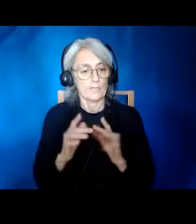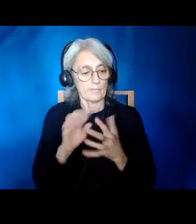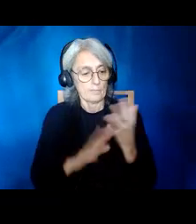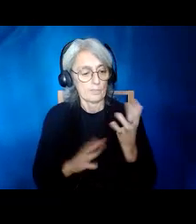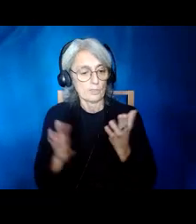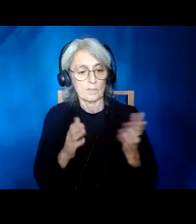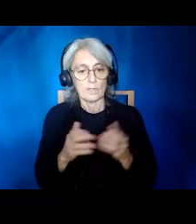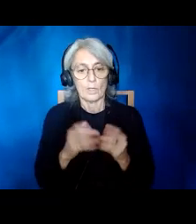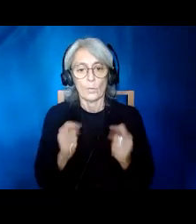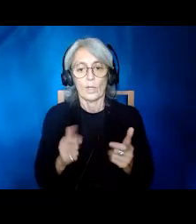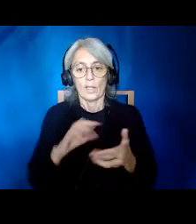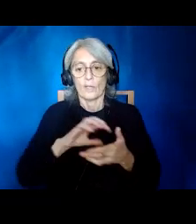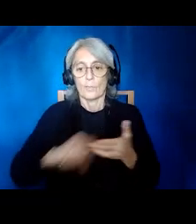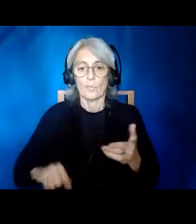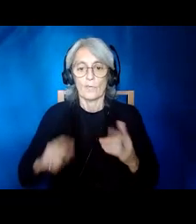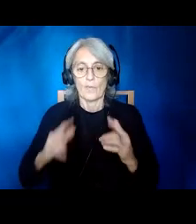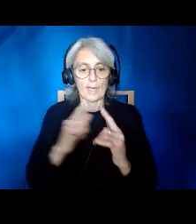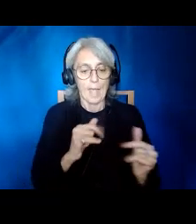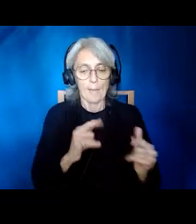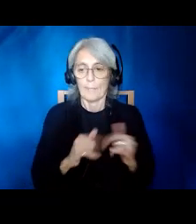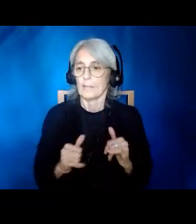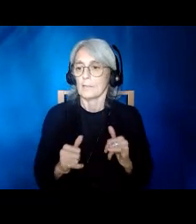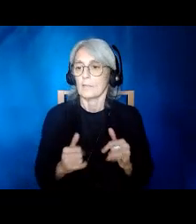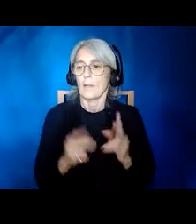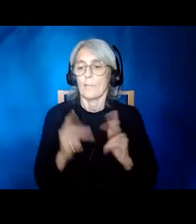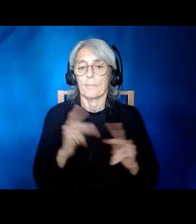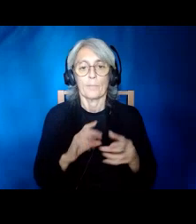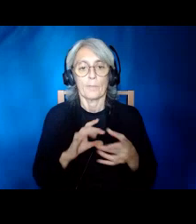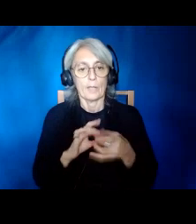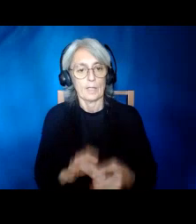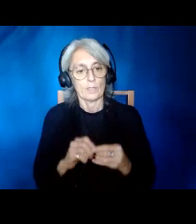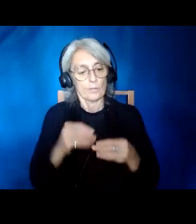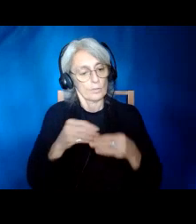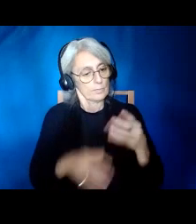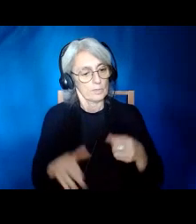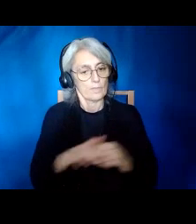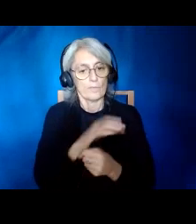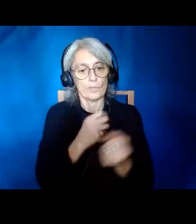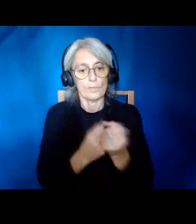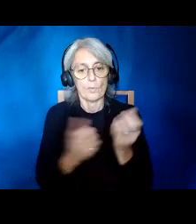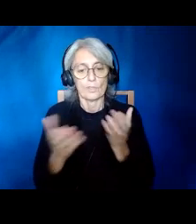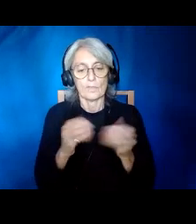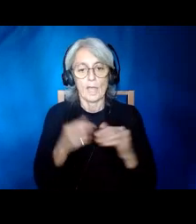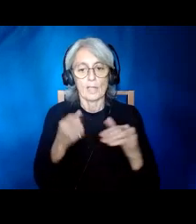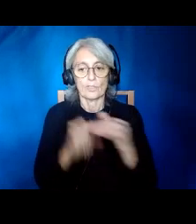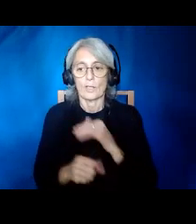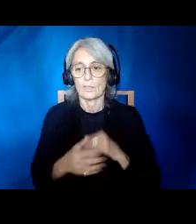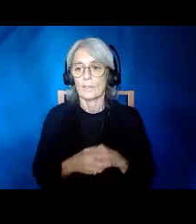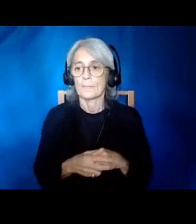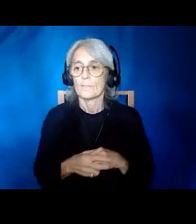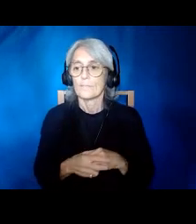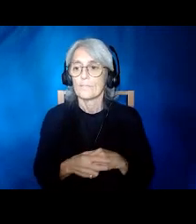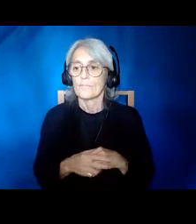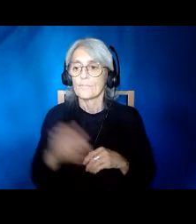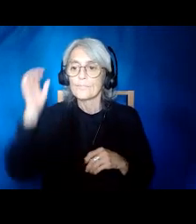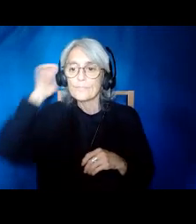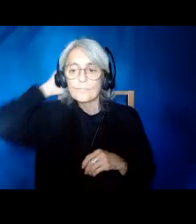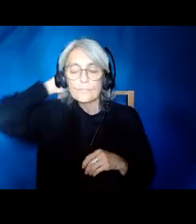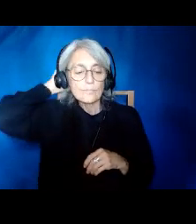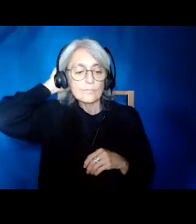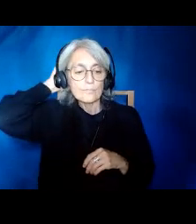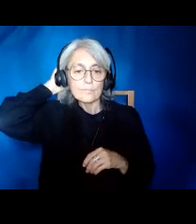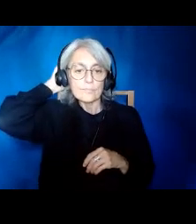remove encampments and help connect people with wraparound supportive services and shelter. The task force partners include the